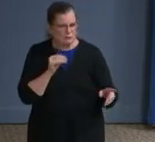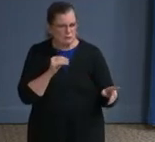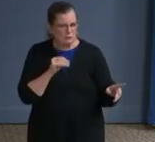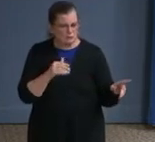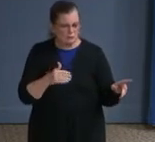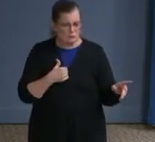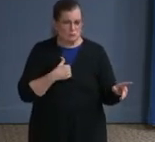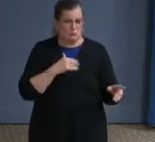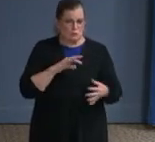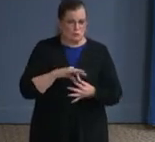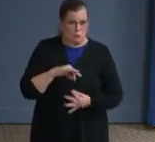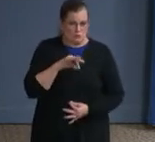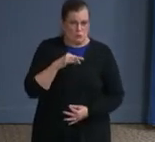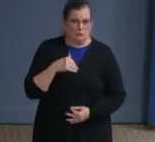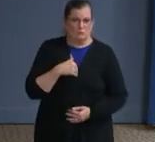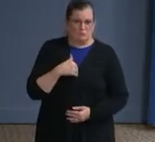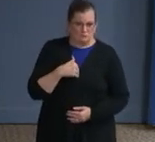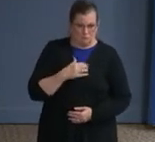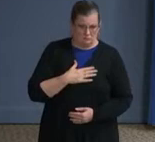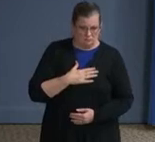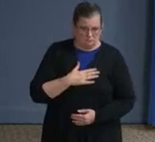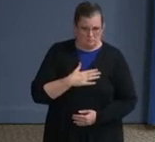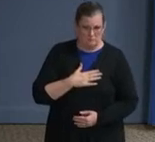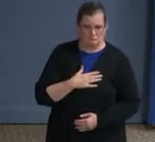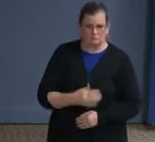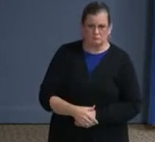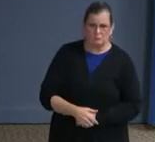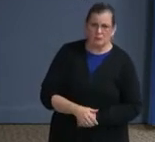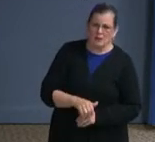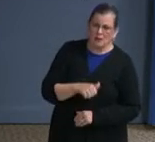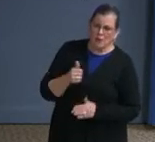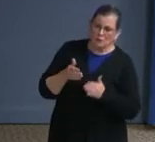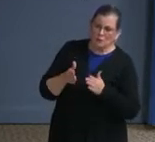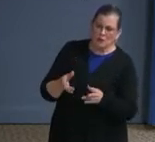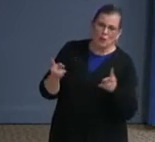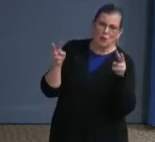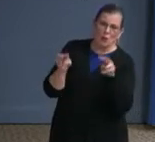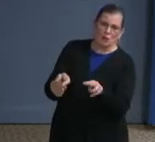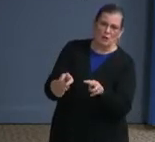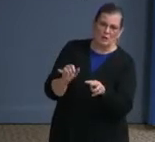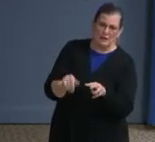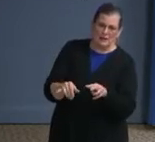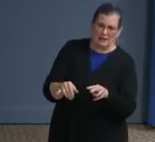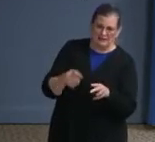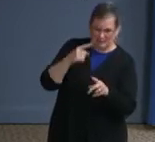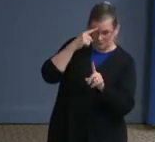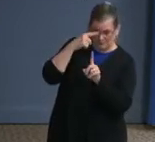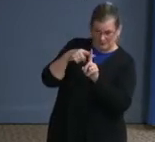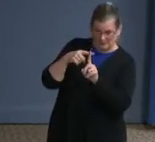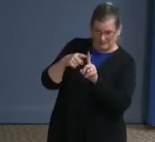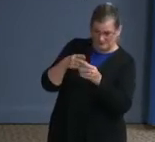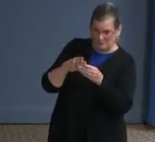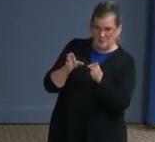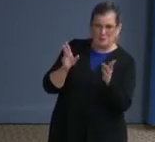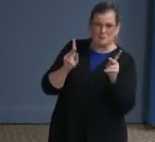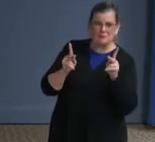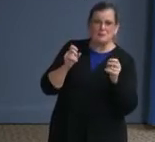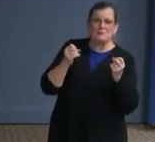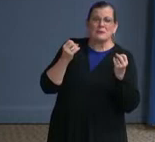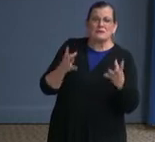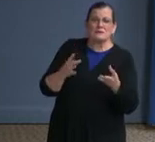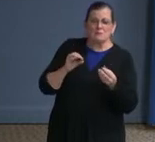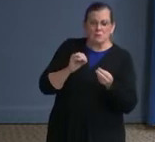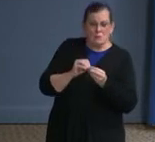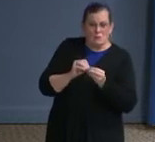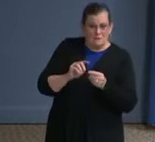America. I mean, the other way of looking at the election was we were optimistic that we would see many more friends in Congress,